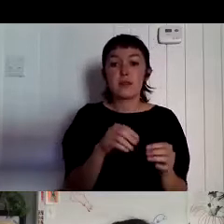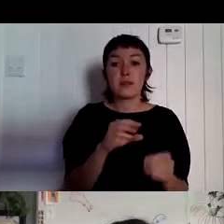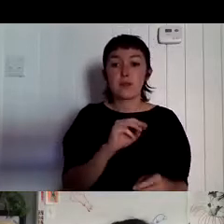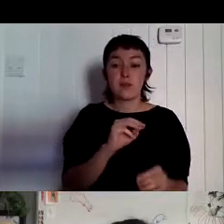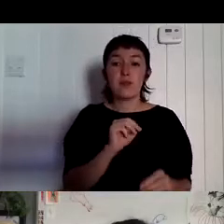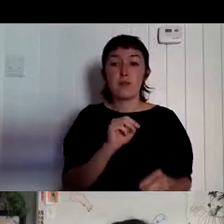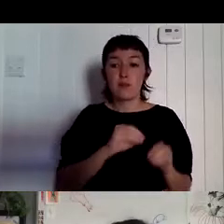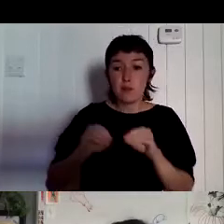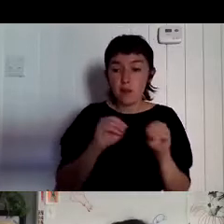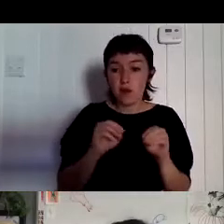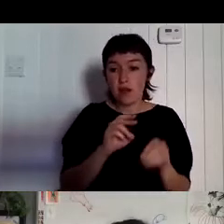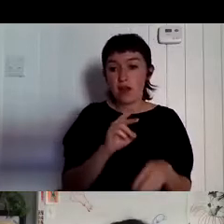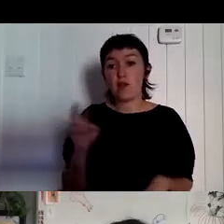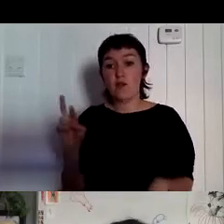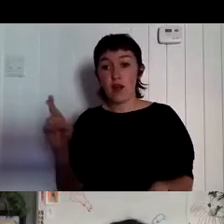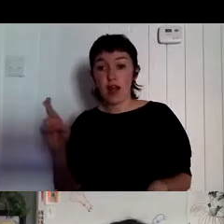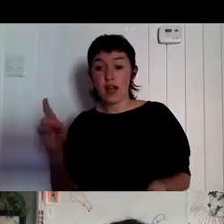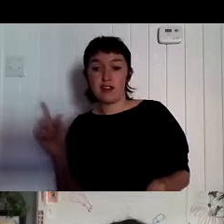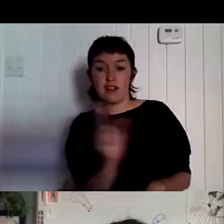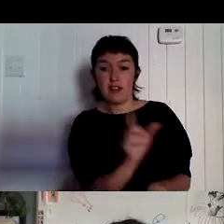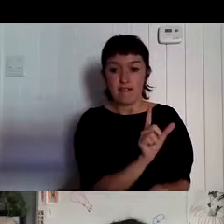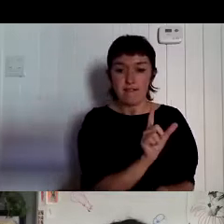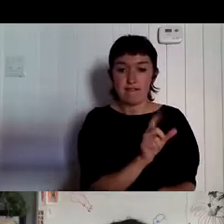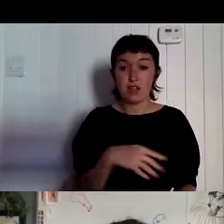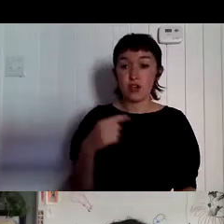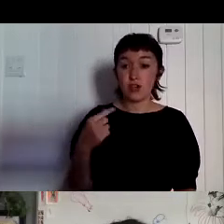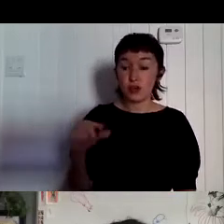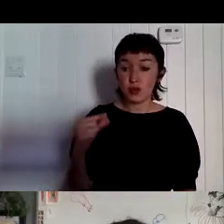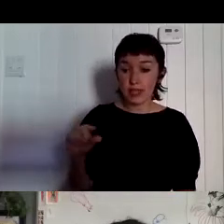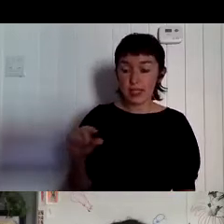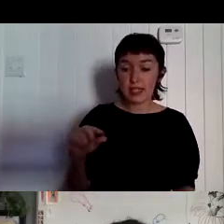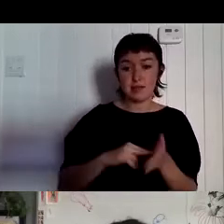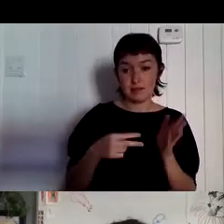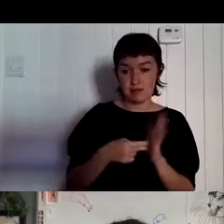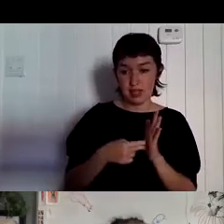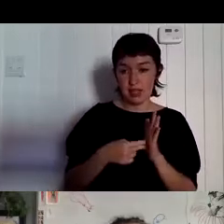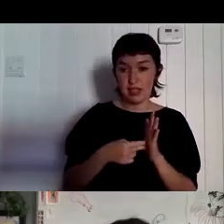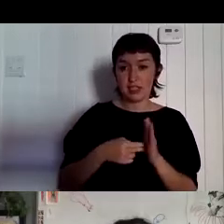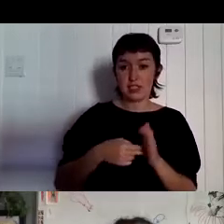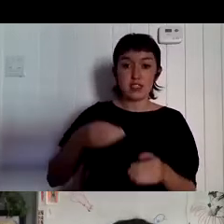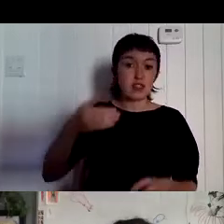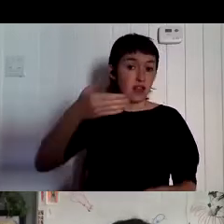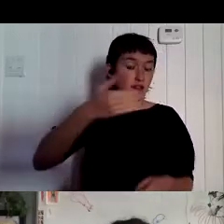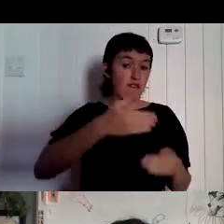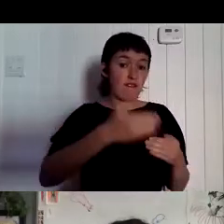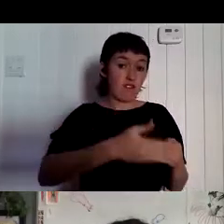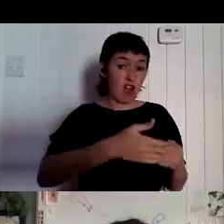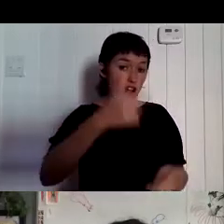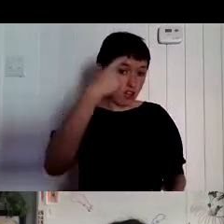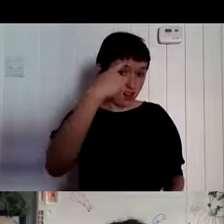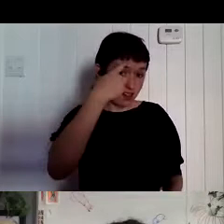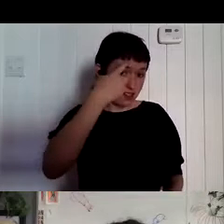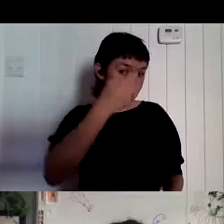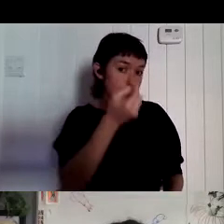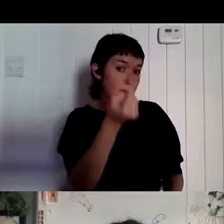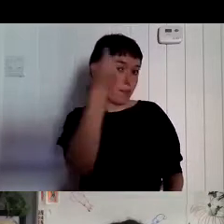what green means is that the connections are flowing largely from front to back of your brain. And blue means